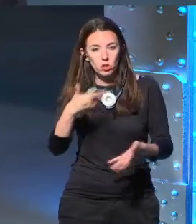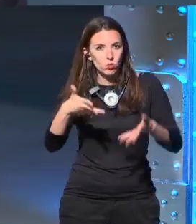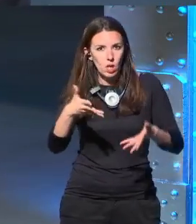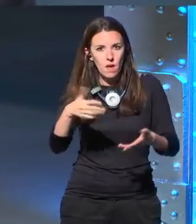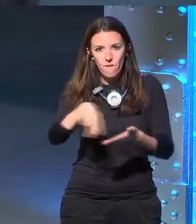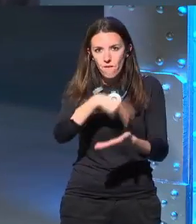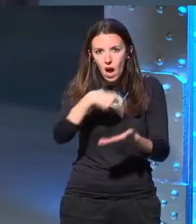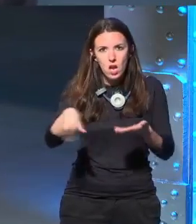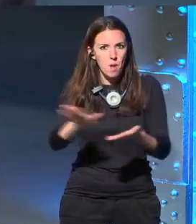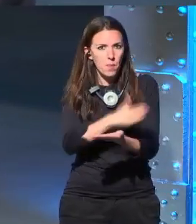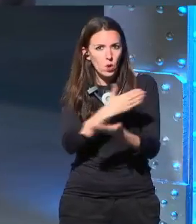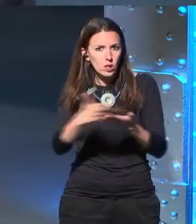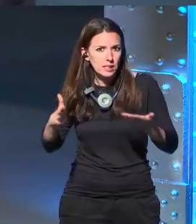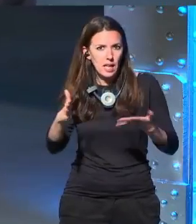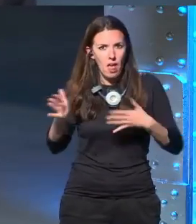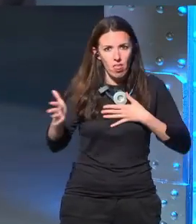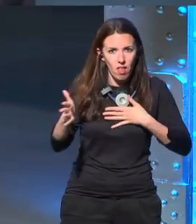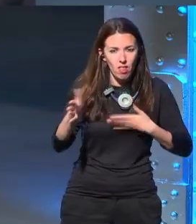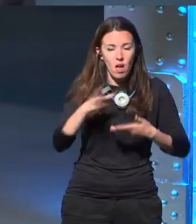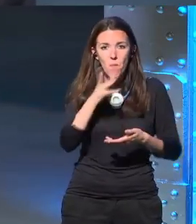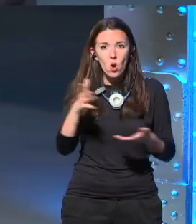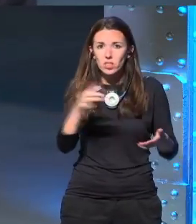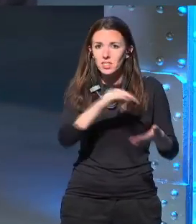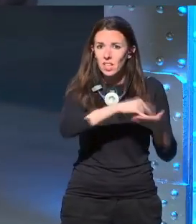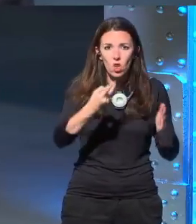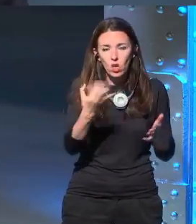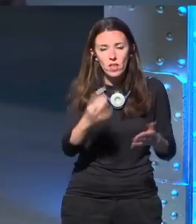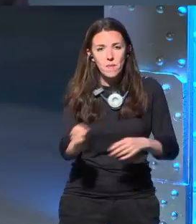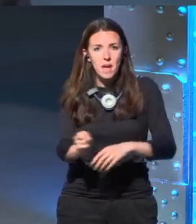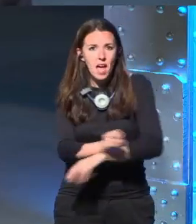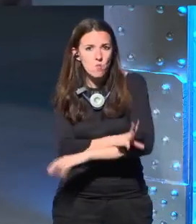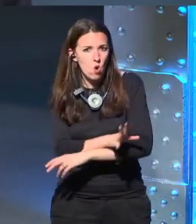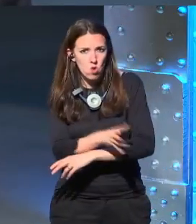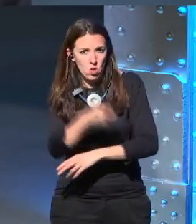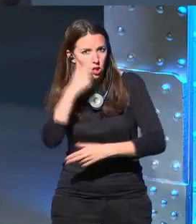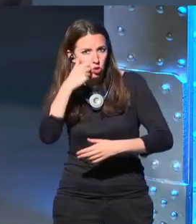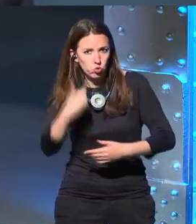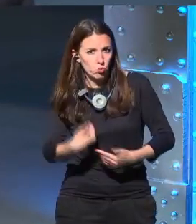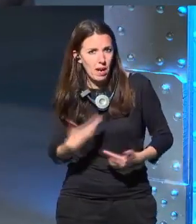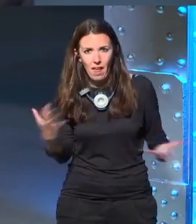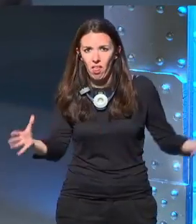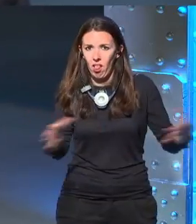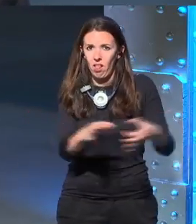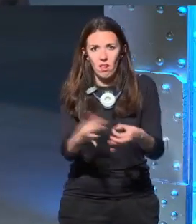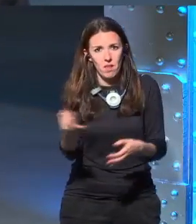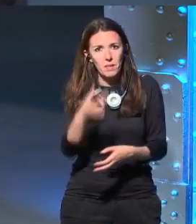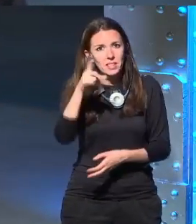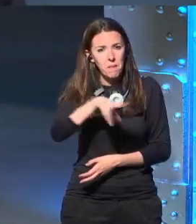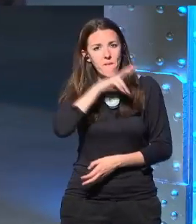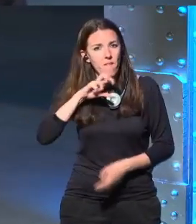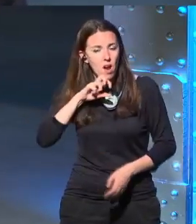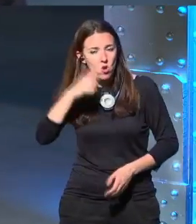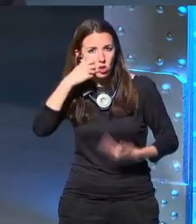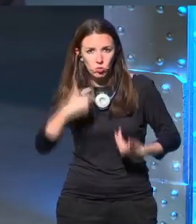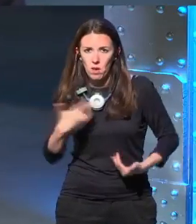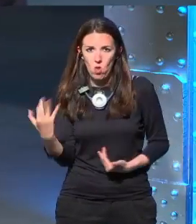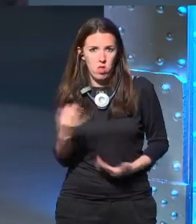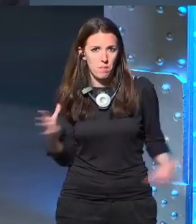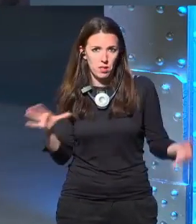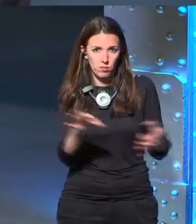the technology has to connect with human emotions, and it also has to connect with human values. At the moment,